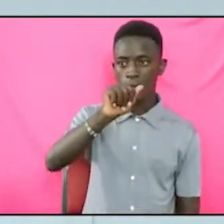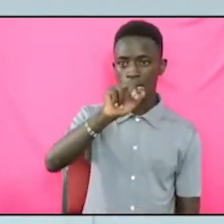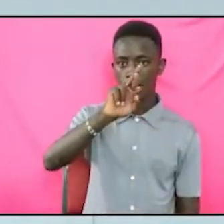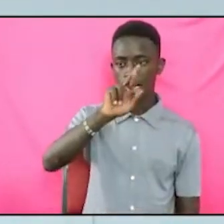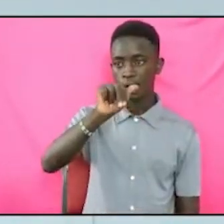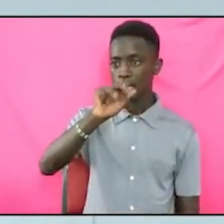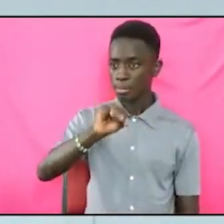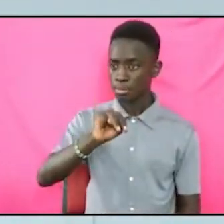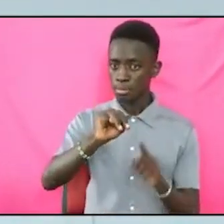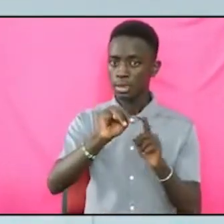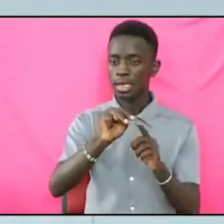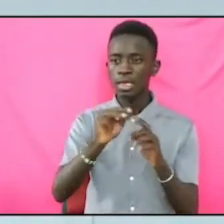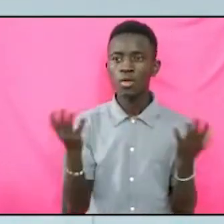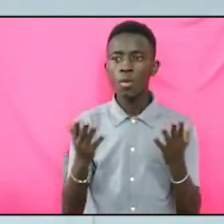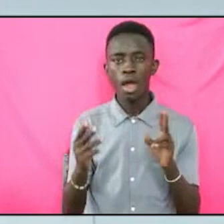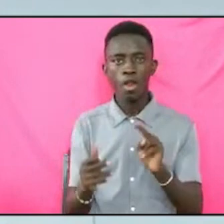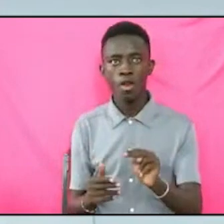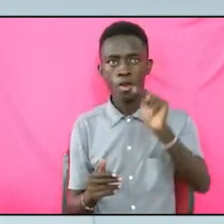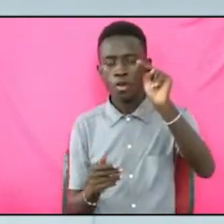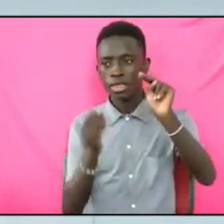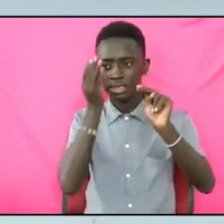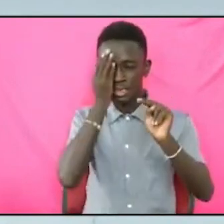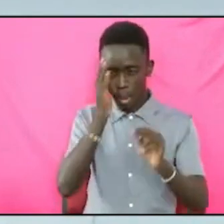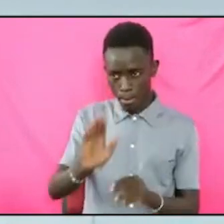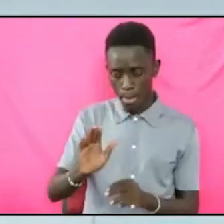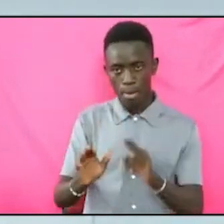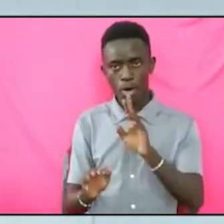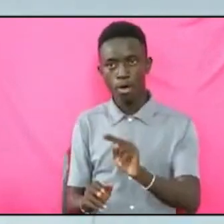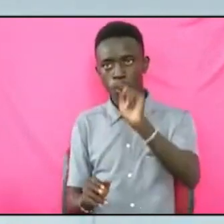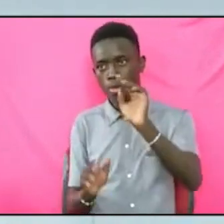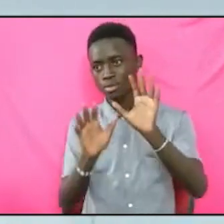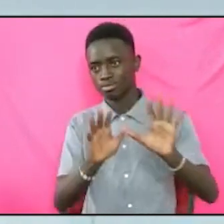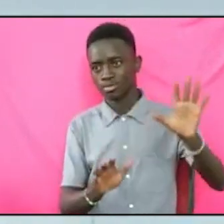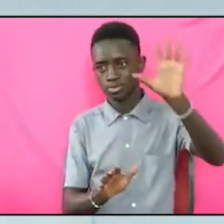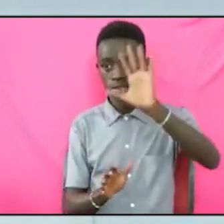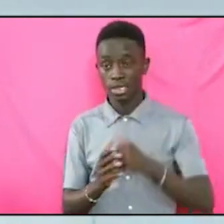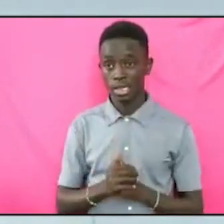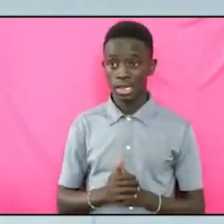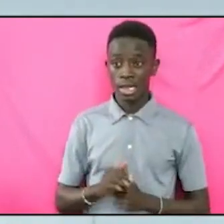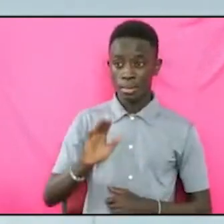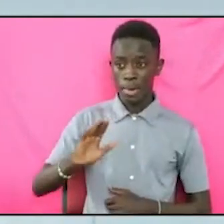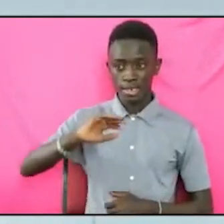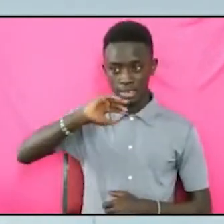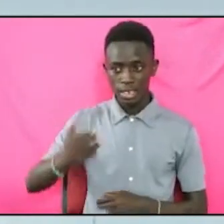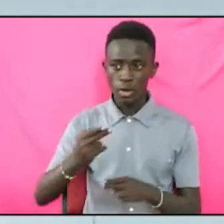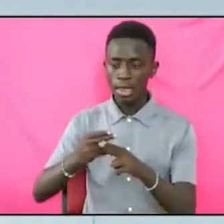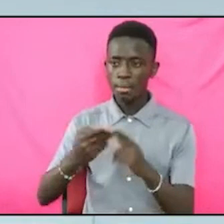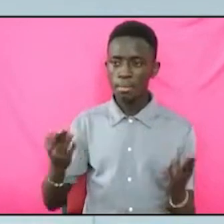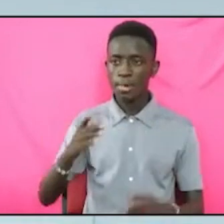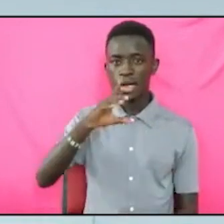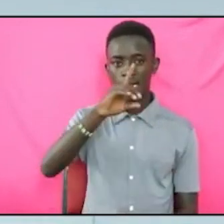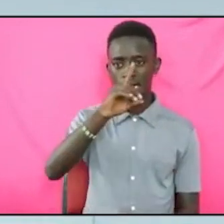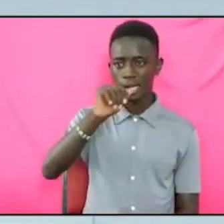of Israel's capital. And their capital city was named Damascus. This city had